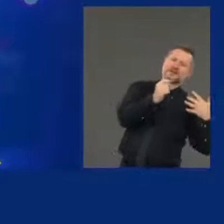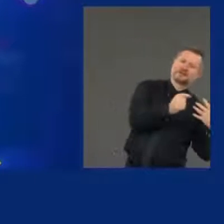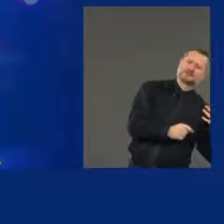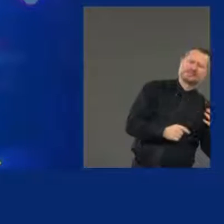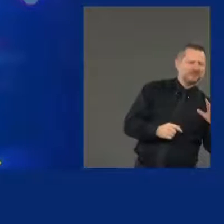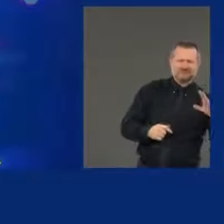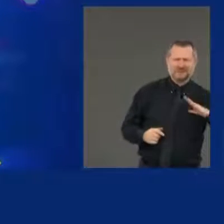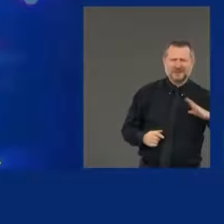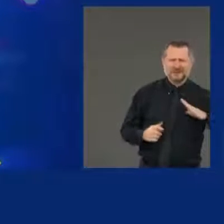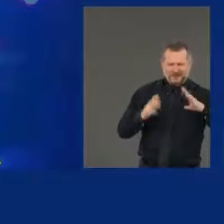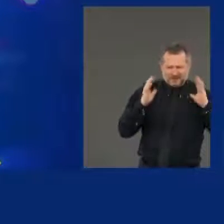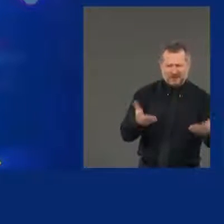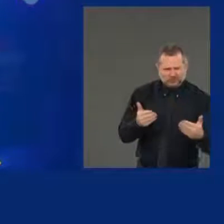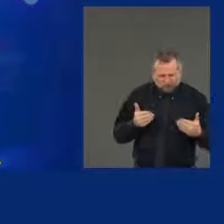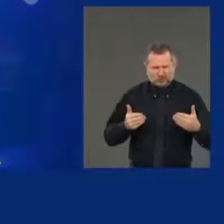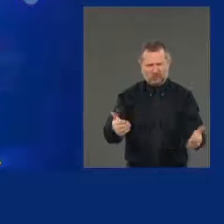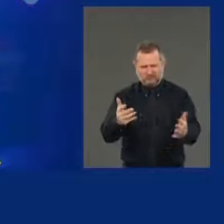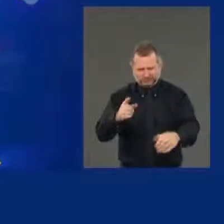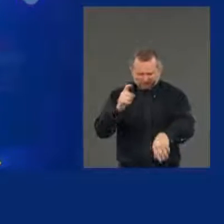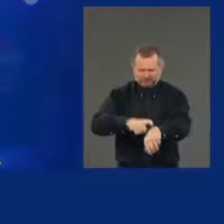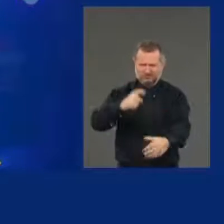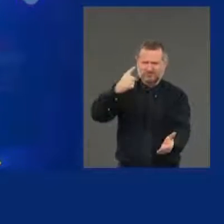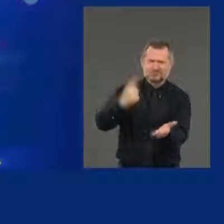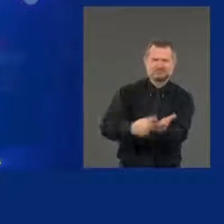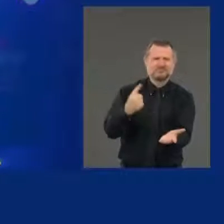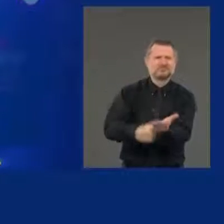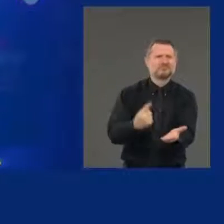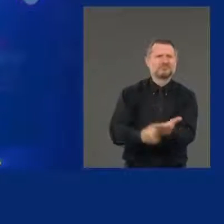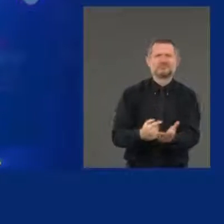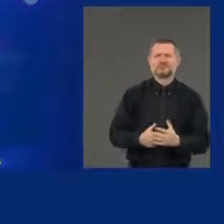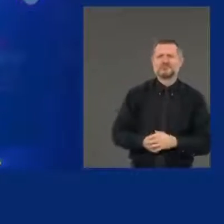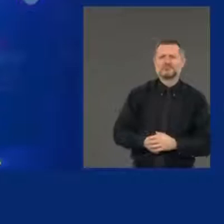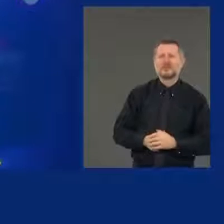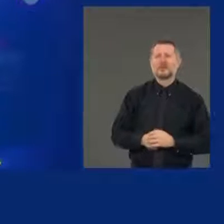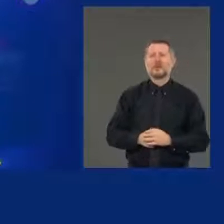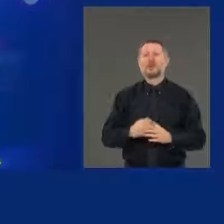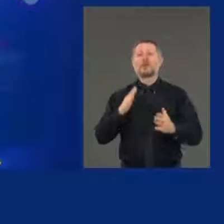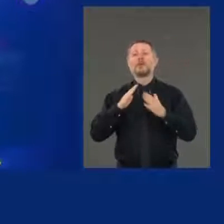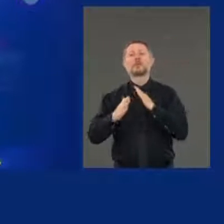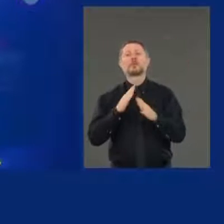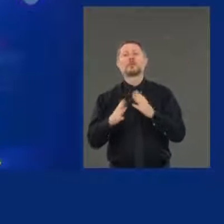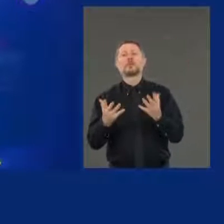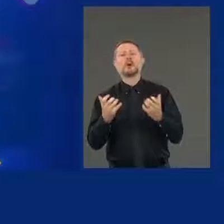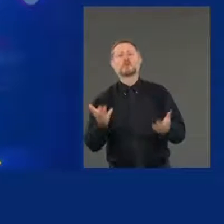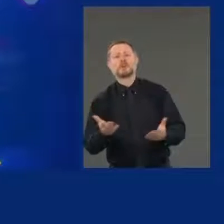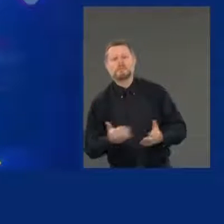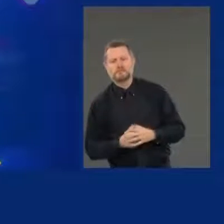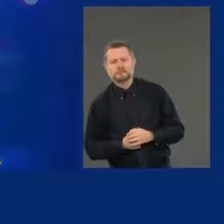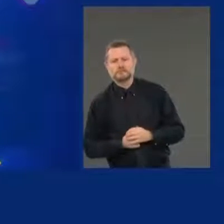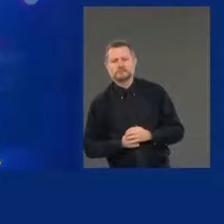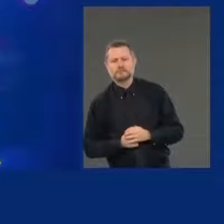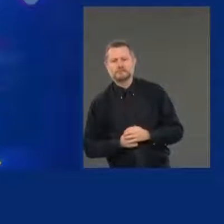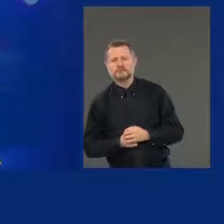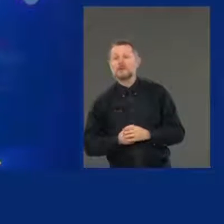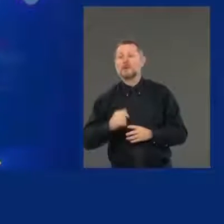real. Tell me specifically what you want from your police department, Buffalo.